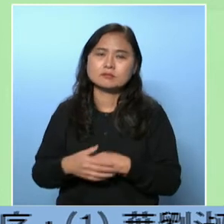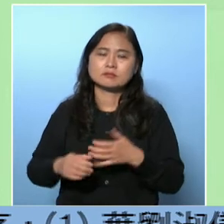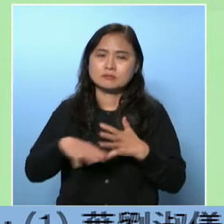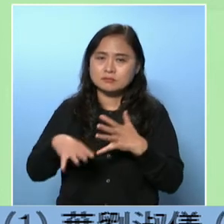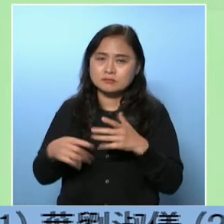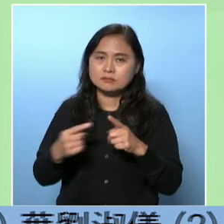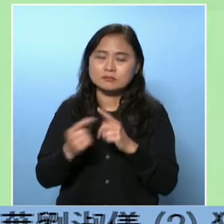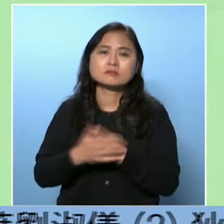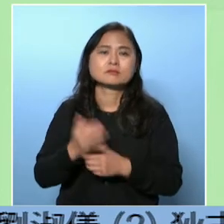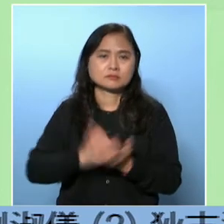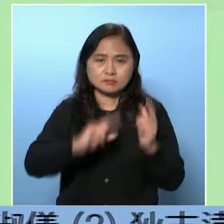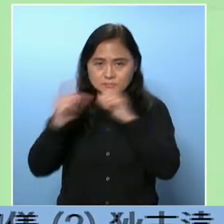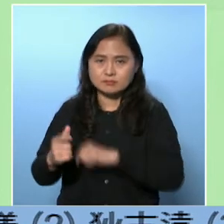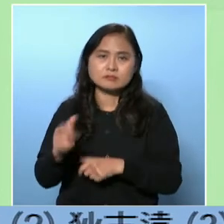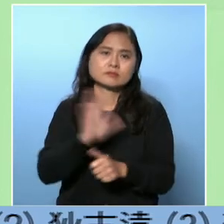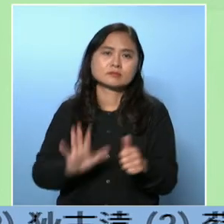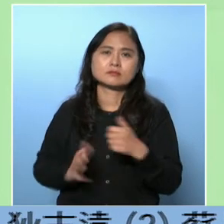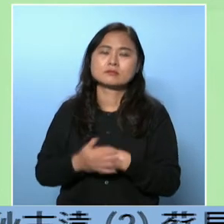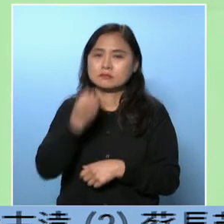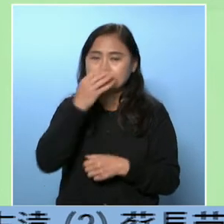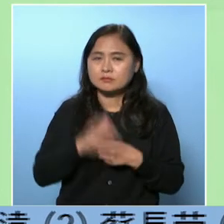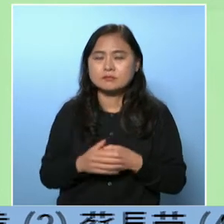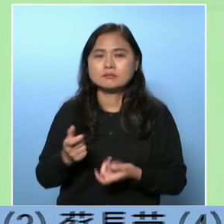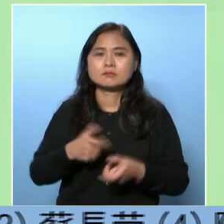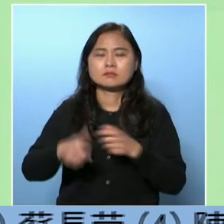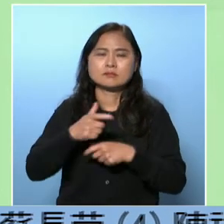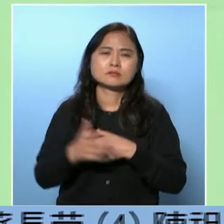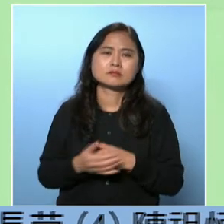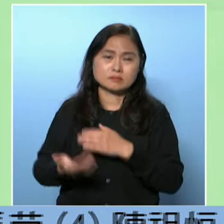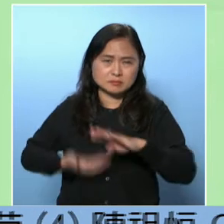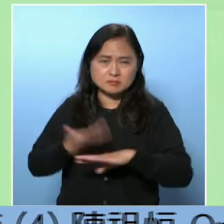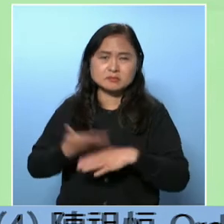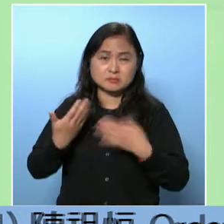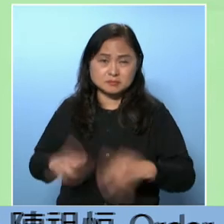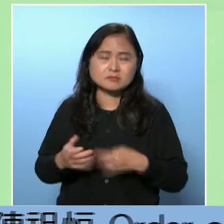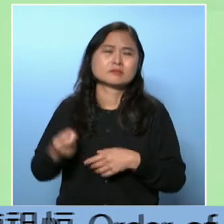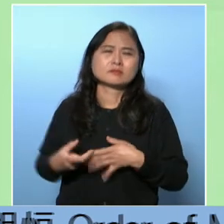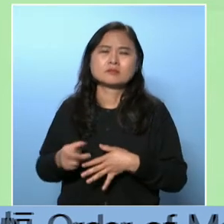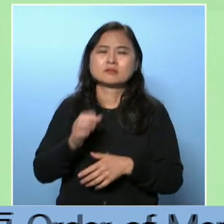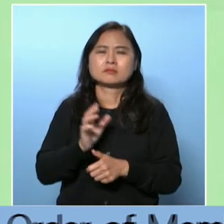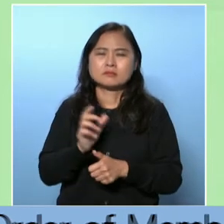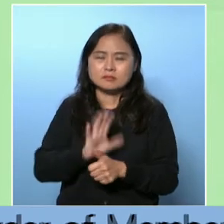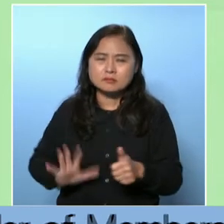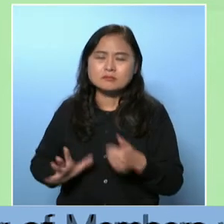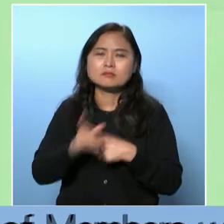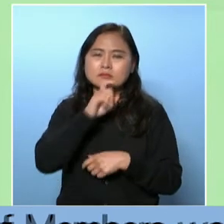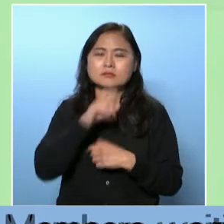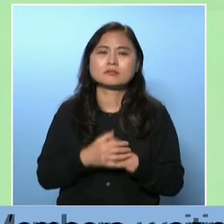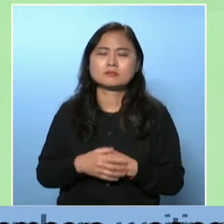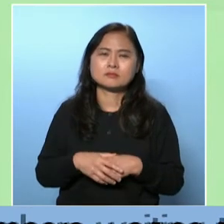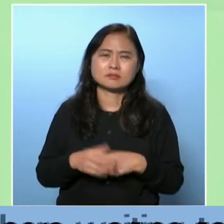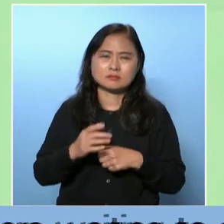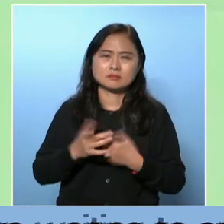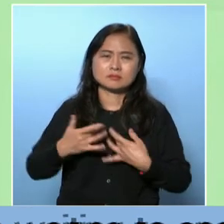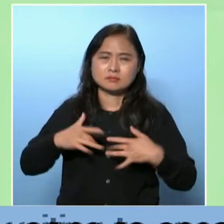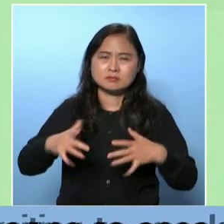are now not in operation. Many people's livelihood are affected. Once again, our economy has been dealt a severe blow. Since